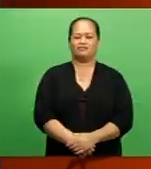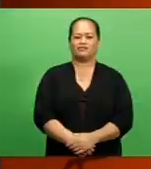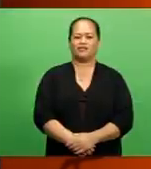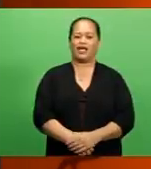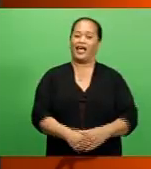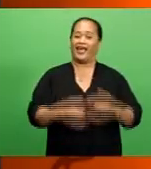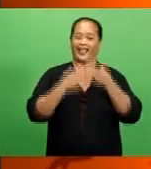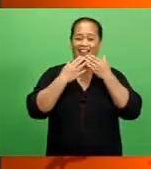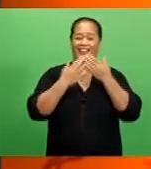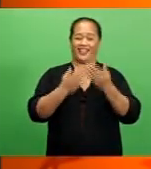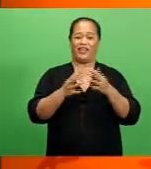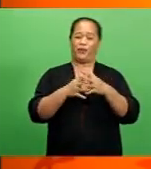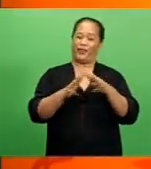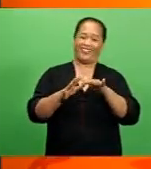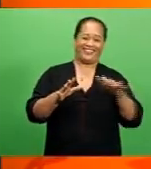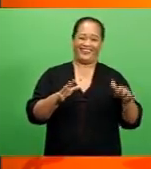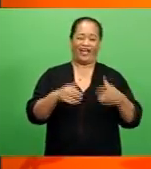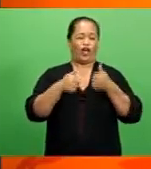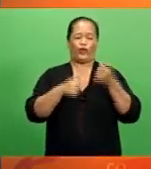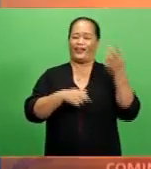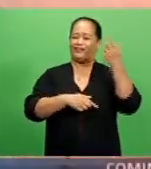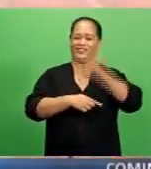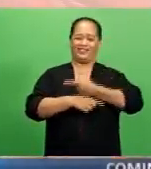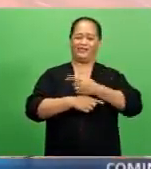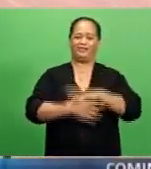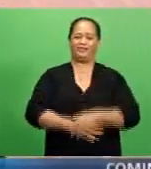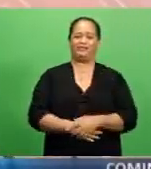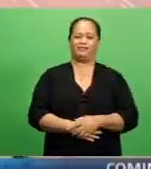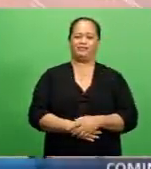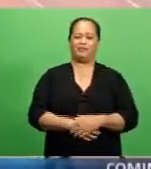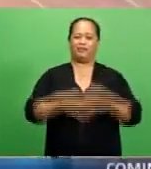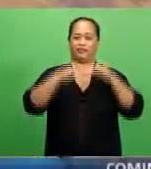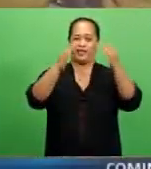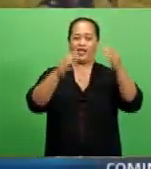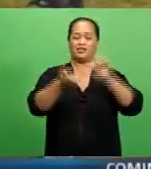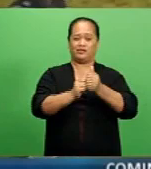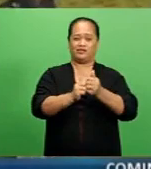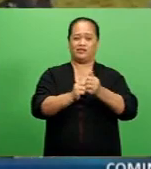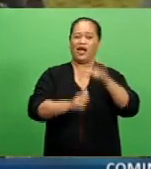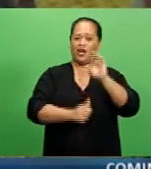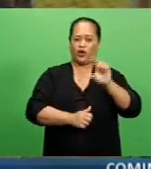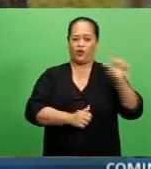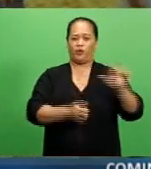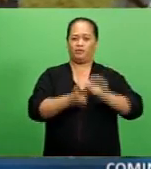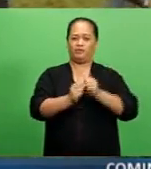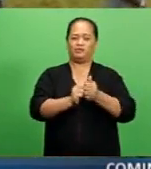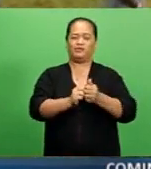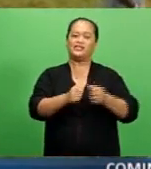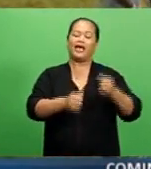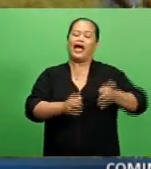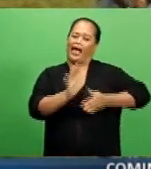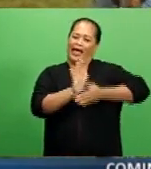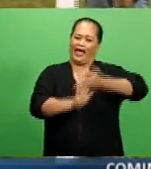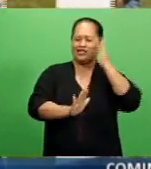Vinaka, Whitney, and good evening. Ahead in sports. Coke games and deans yet to be confirmed.